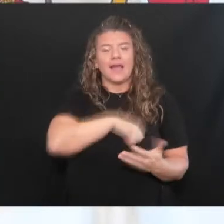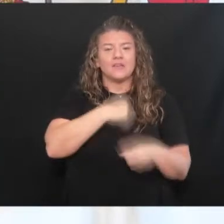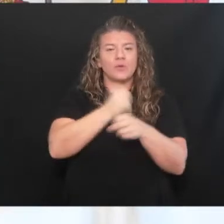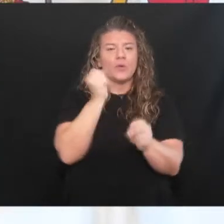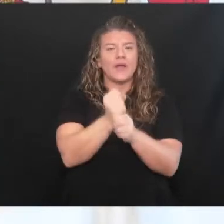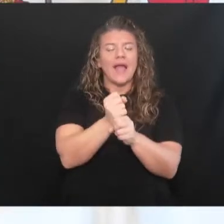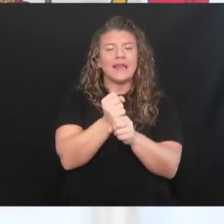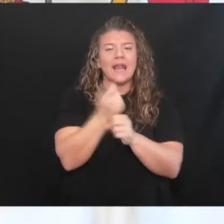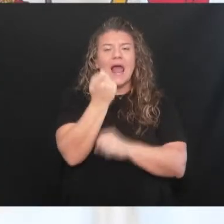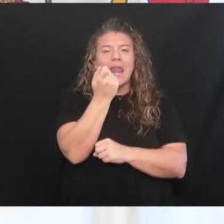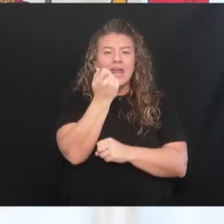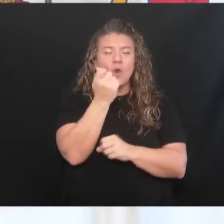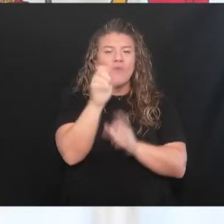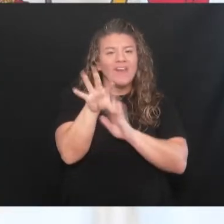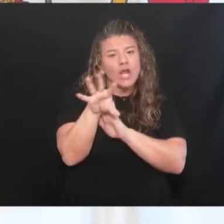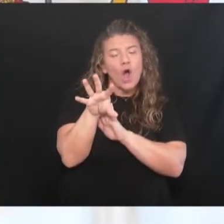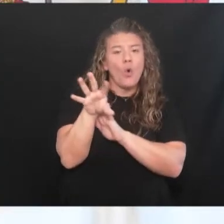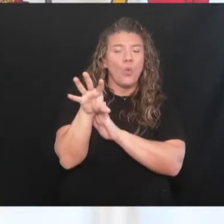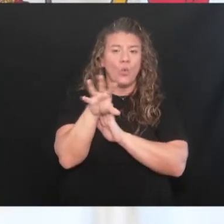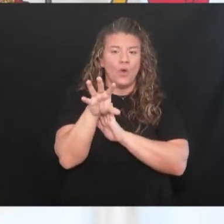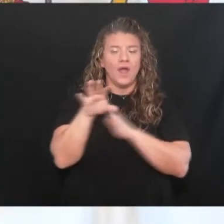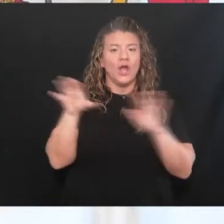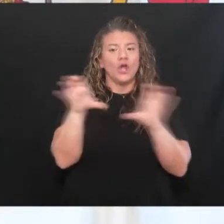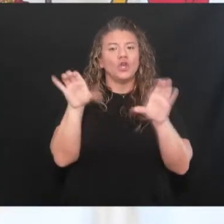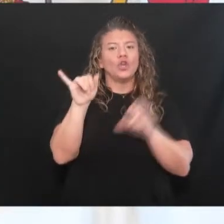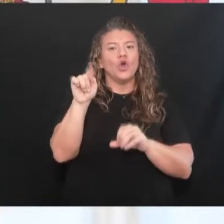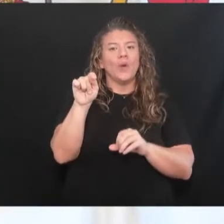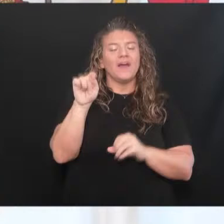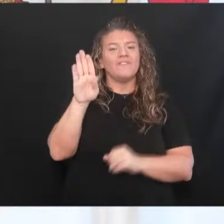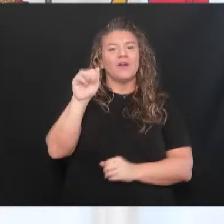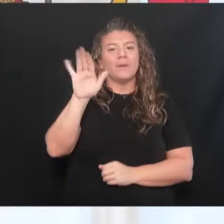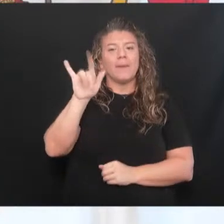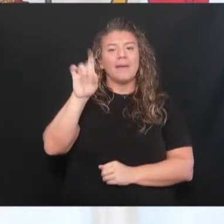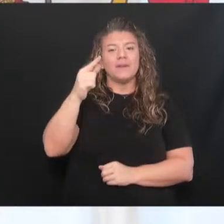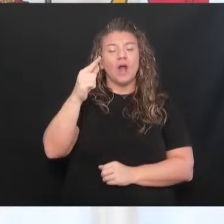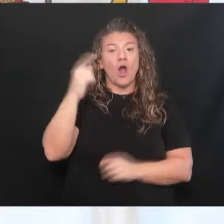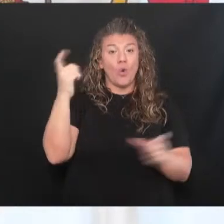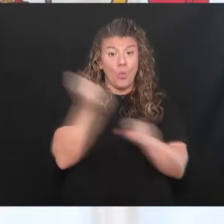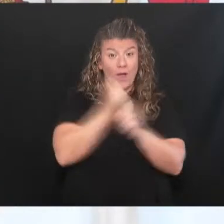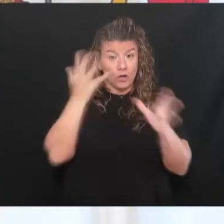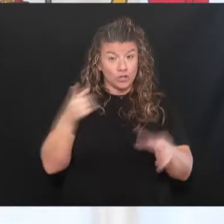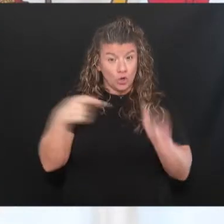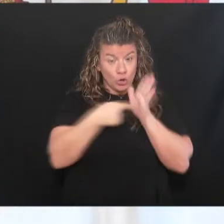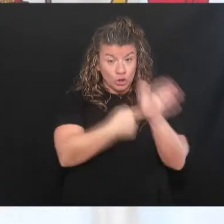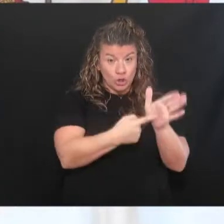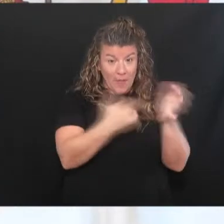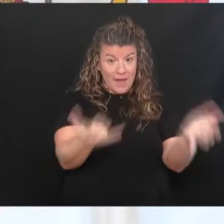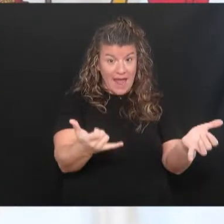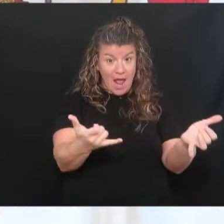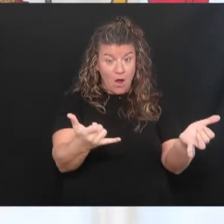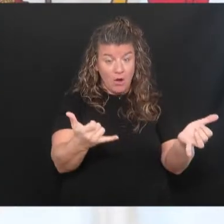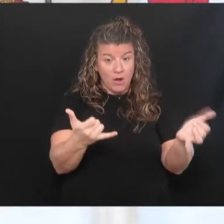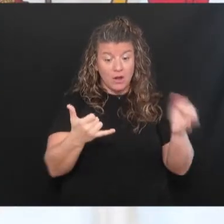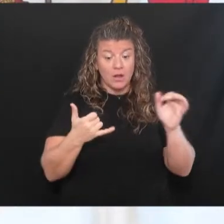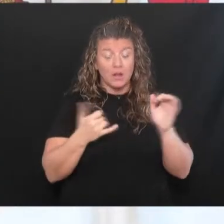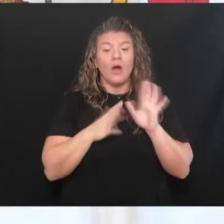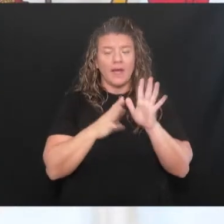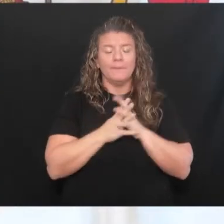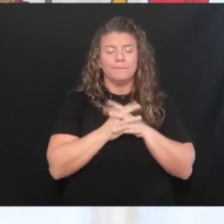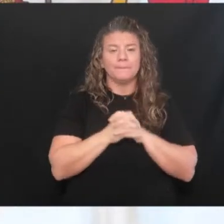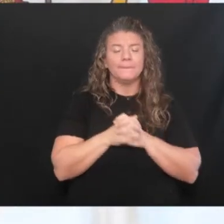little video of Do It for Baby Dog winners, and are you guys going to show that? All right, just wait just 1 second. I